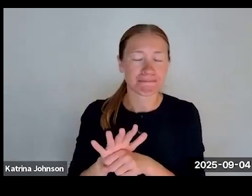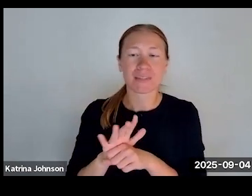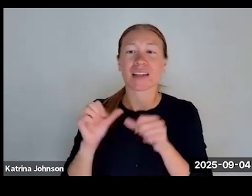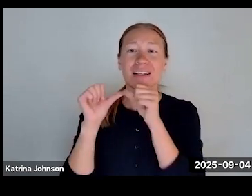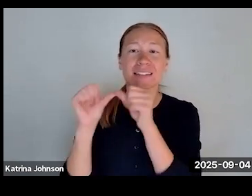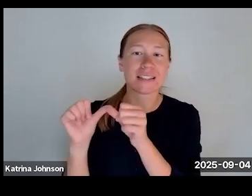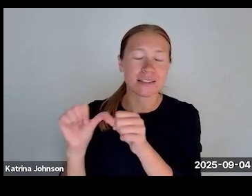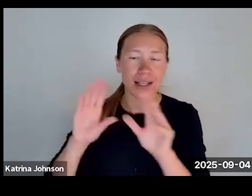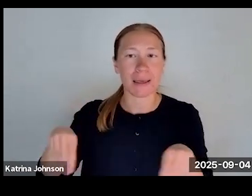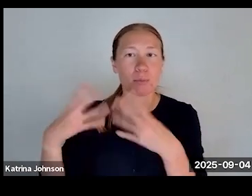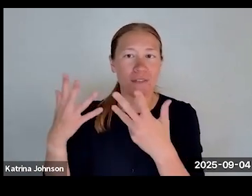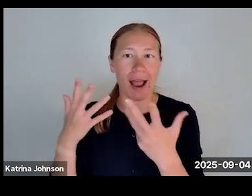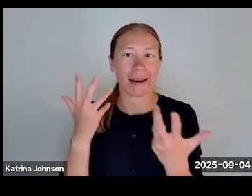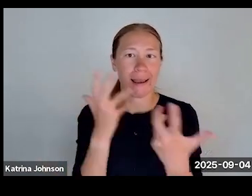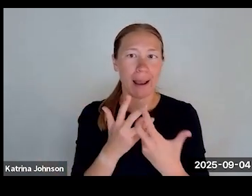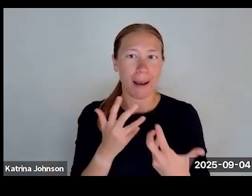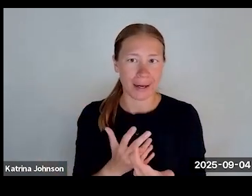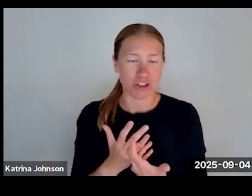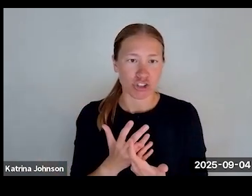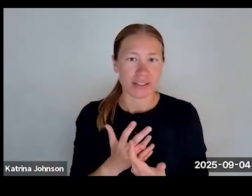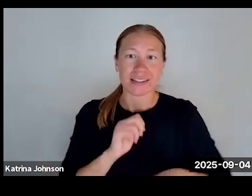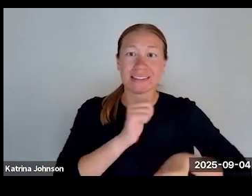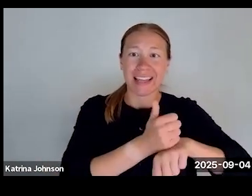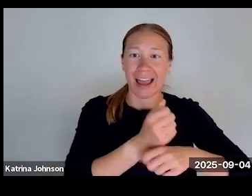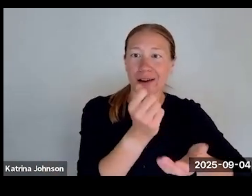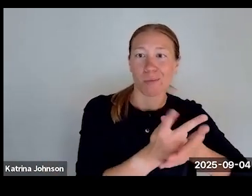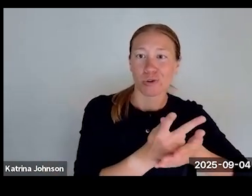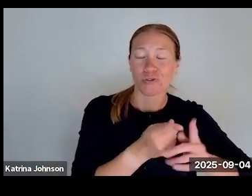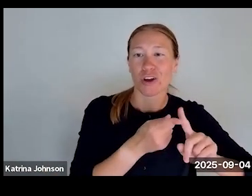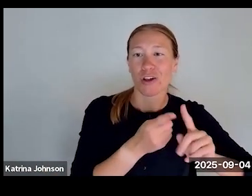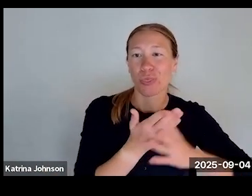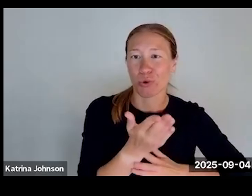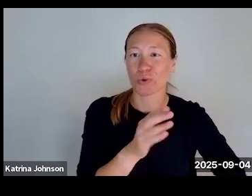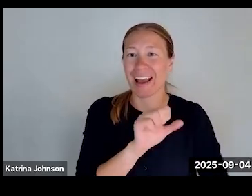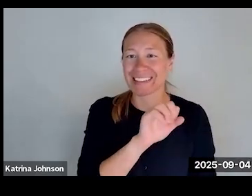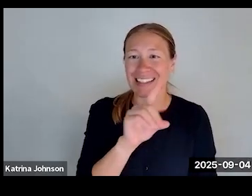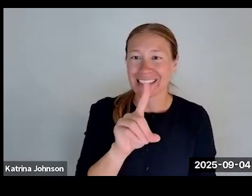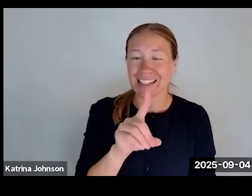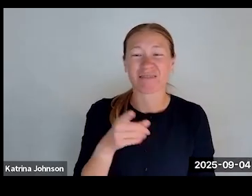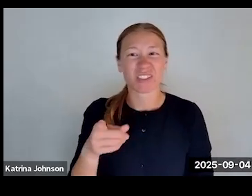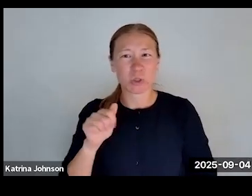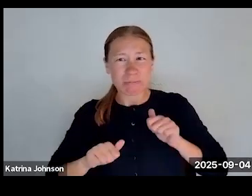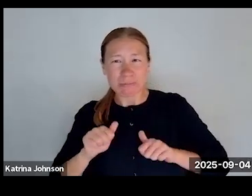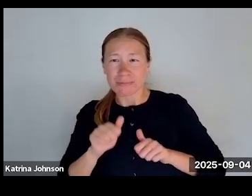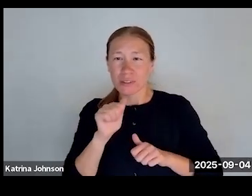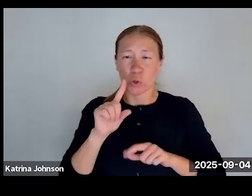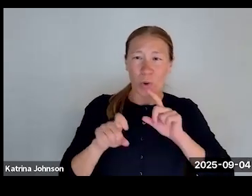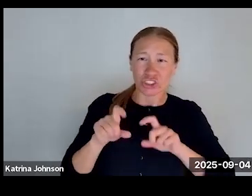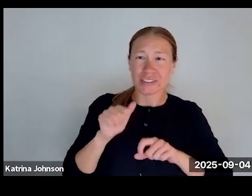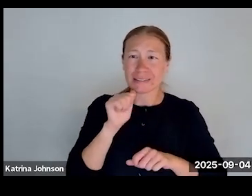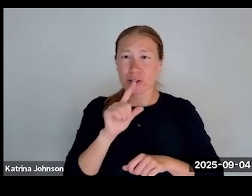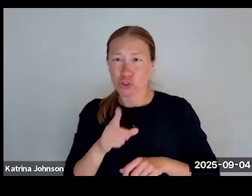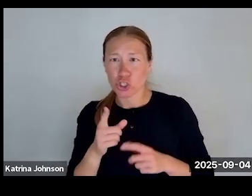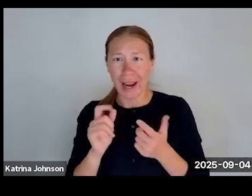providing the accommodations SSD has approved. If you have questions about how to implement them or